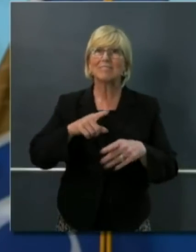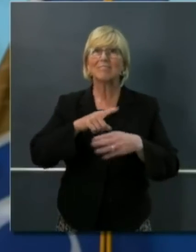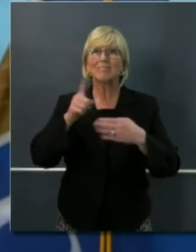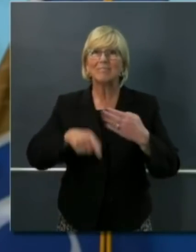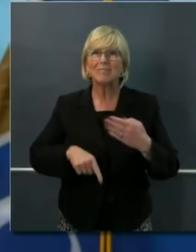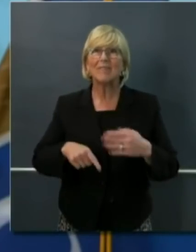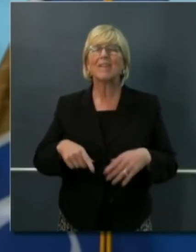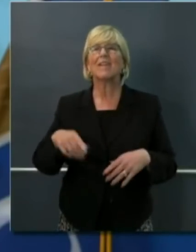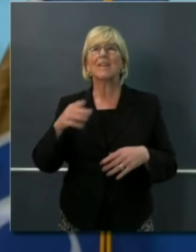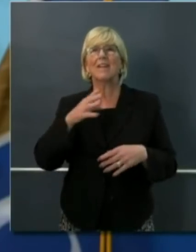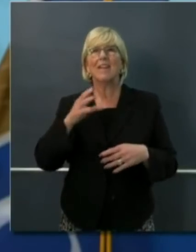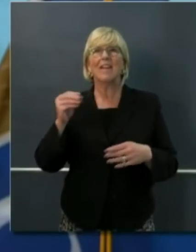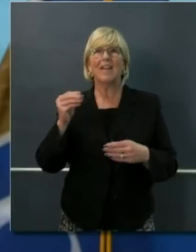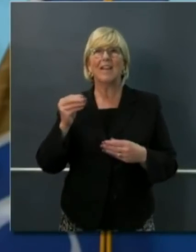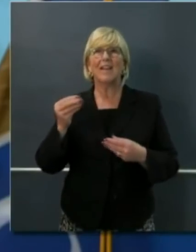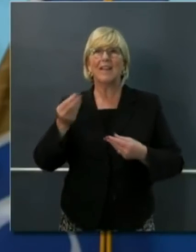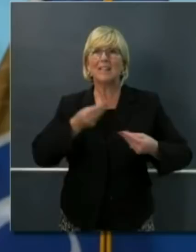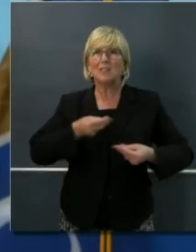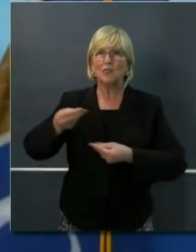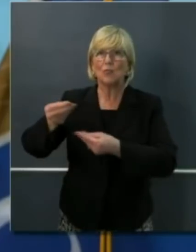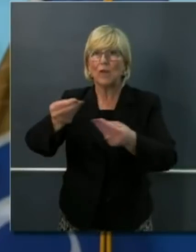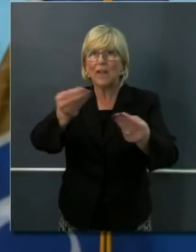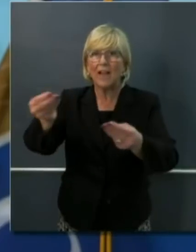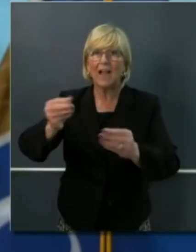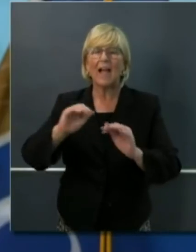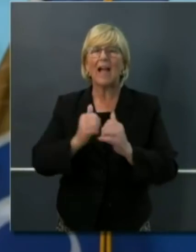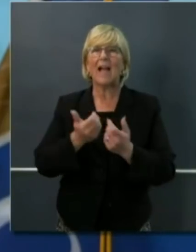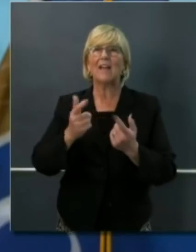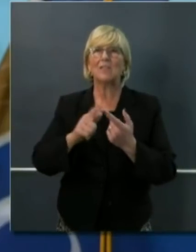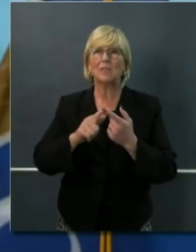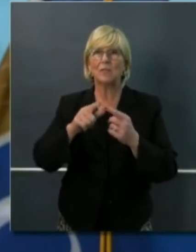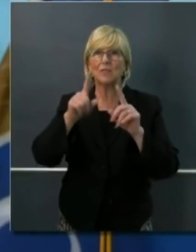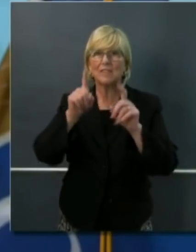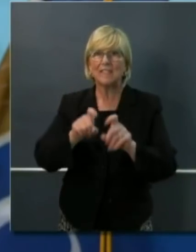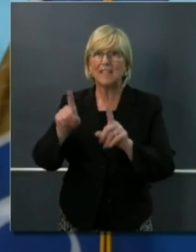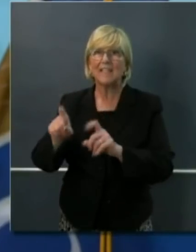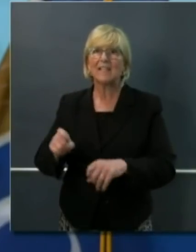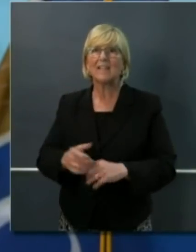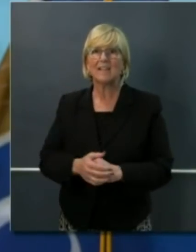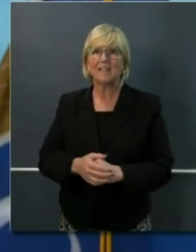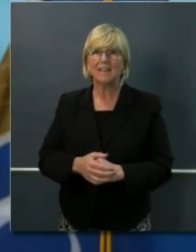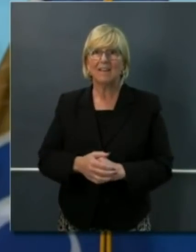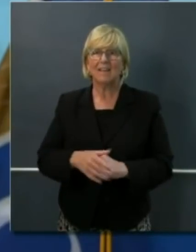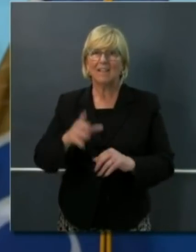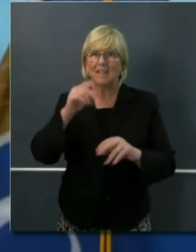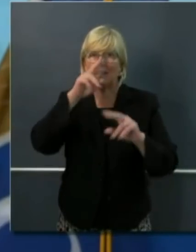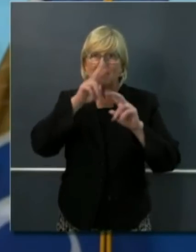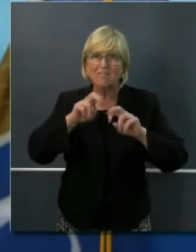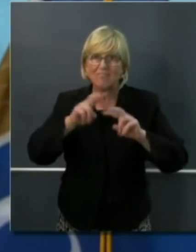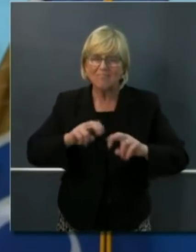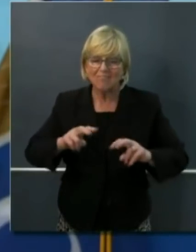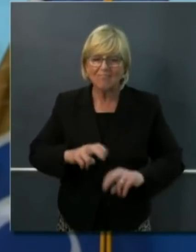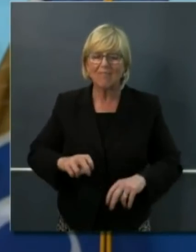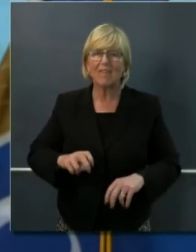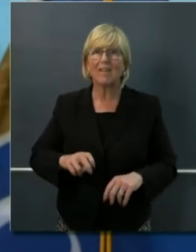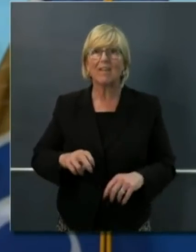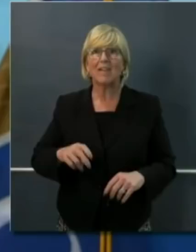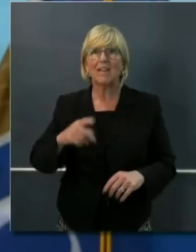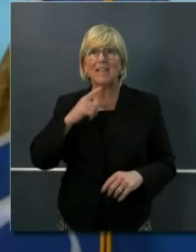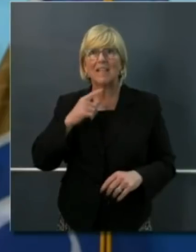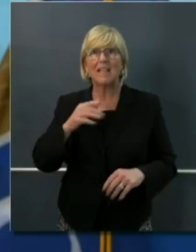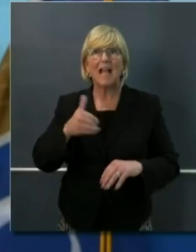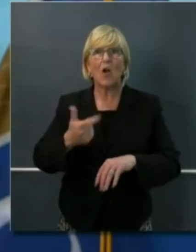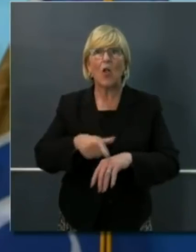for viral transport media. Then you got to solve for diagnostic timelines to getting results. Is it 4 days,